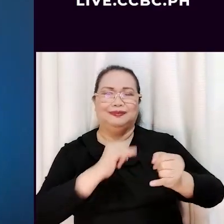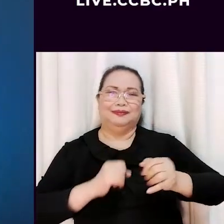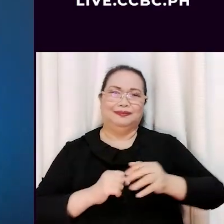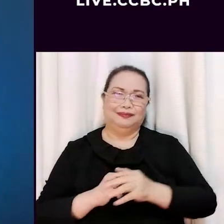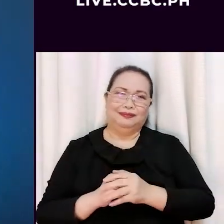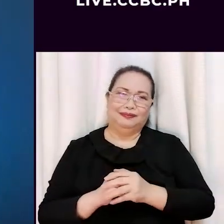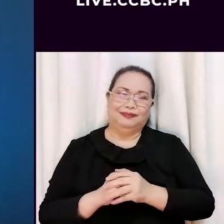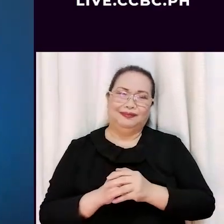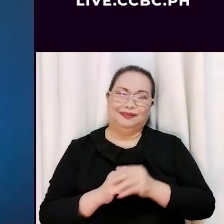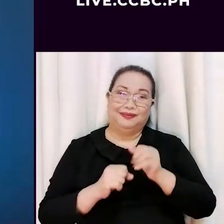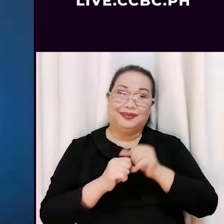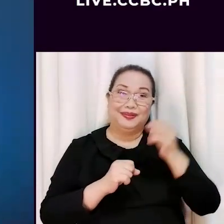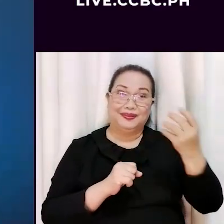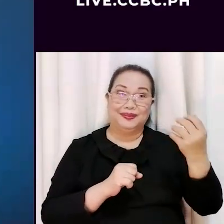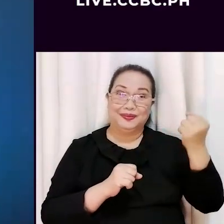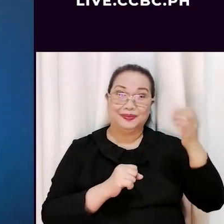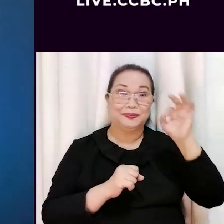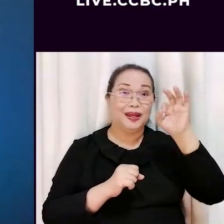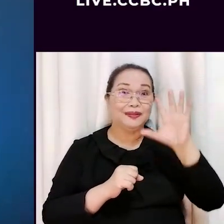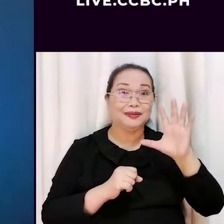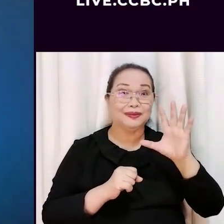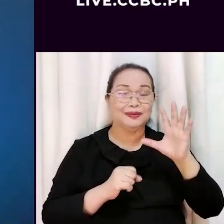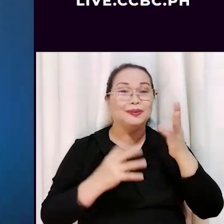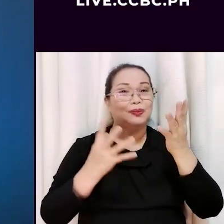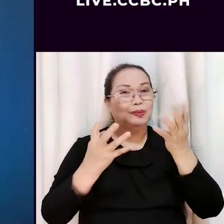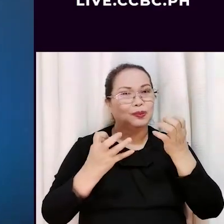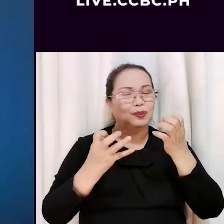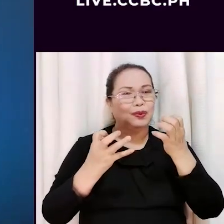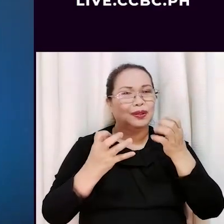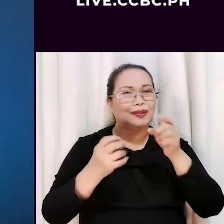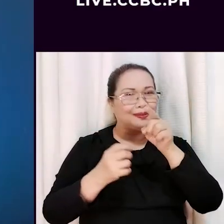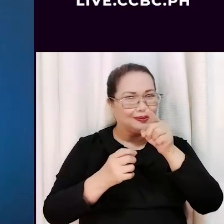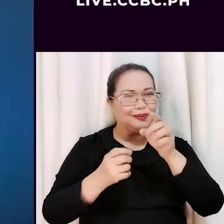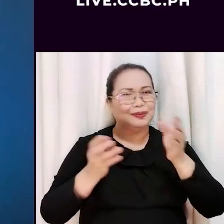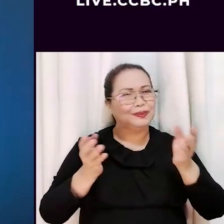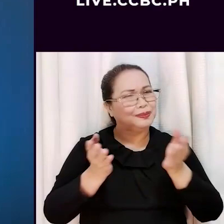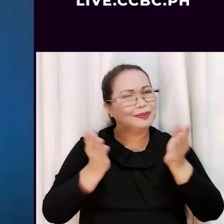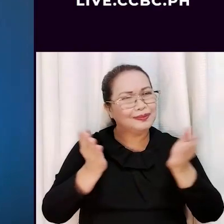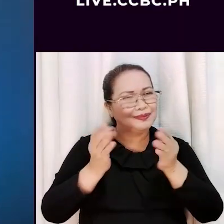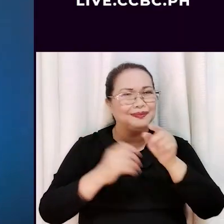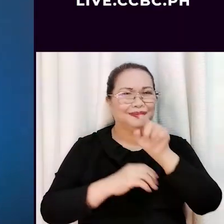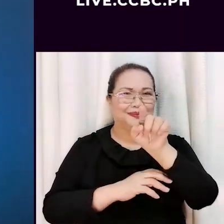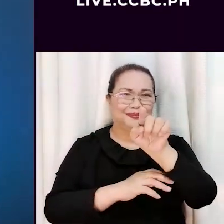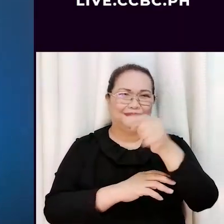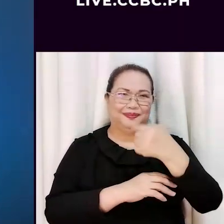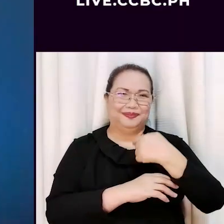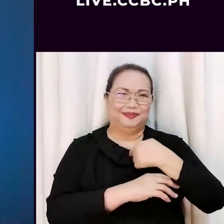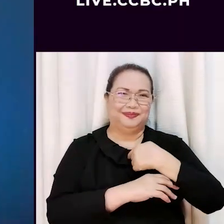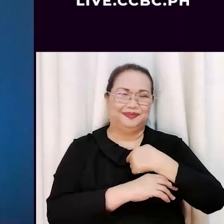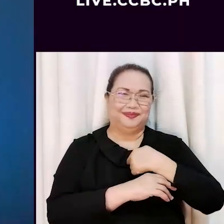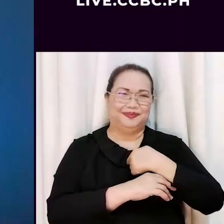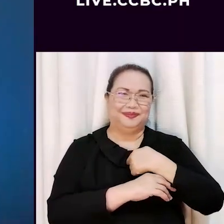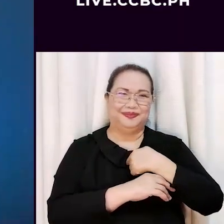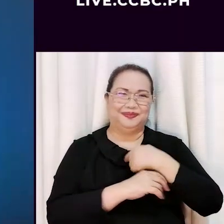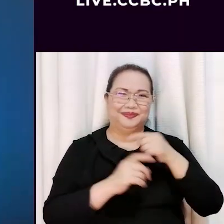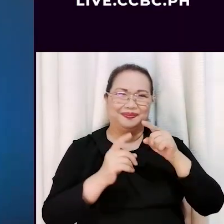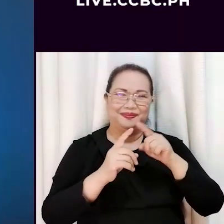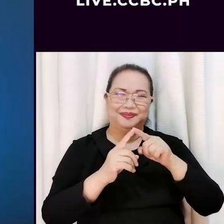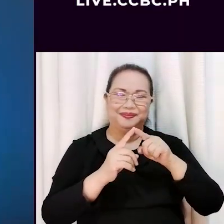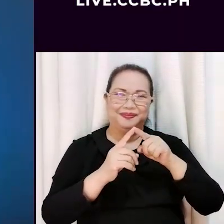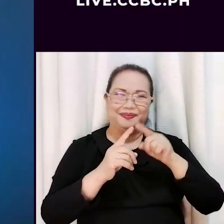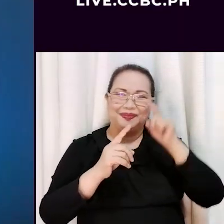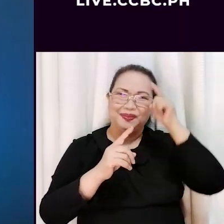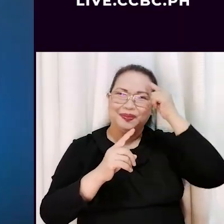So now for the rest of my time, I want to convince you and me, huh, to embrace this divine